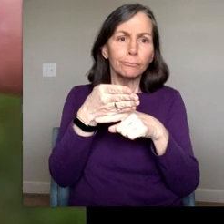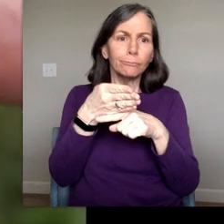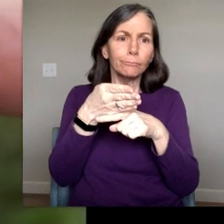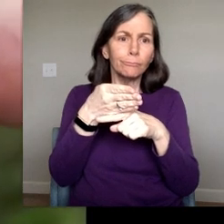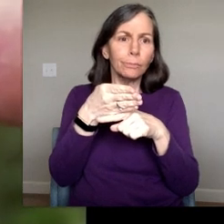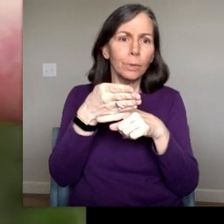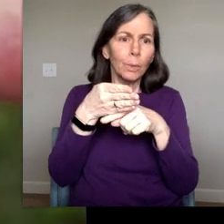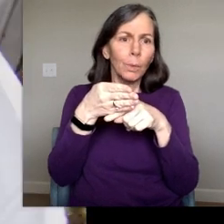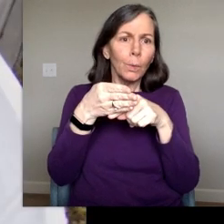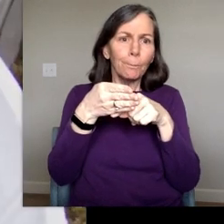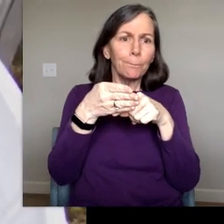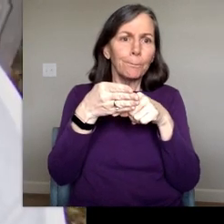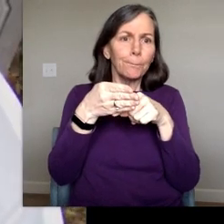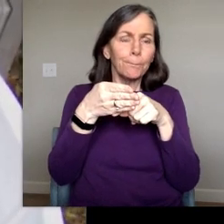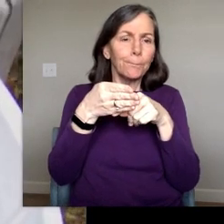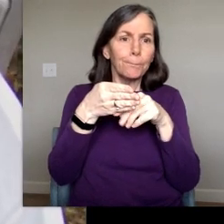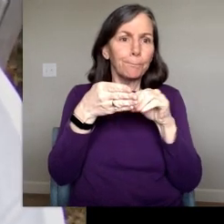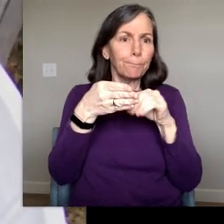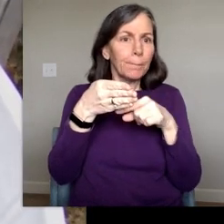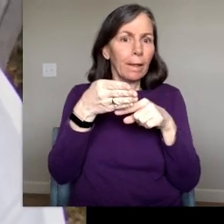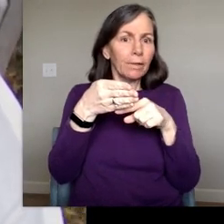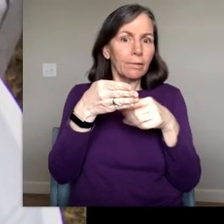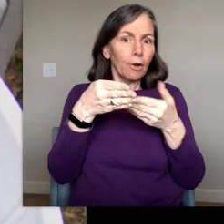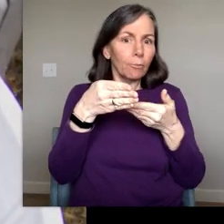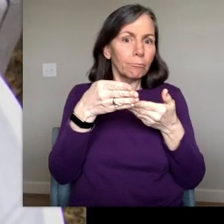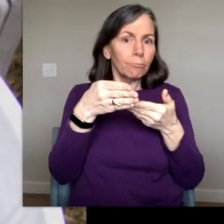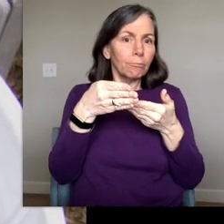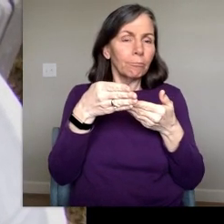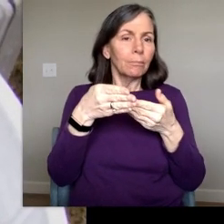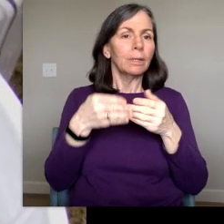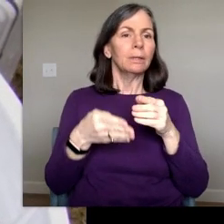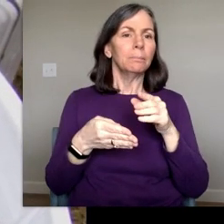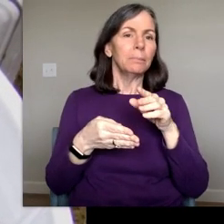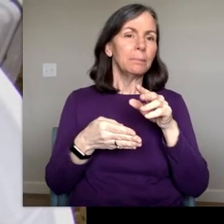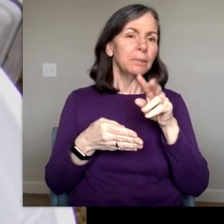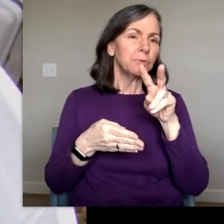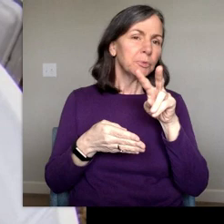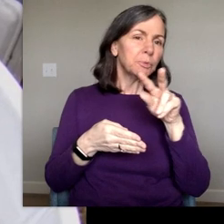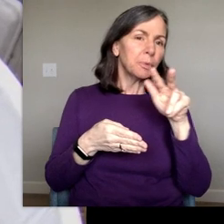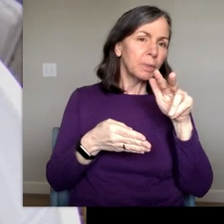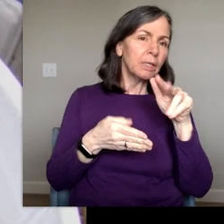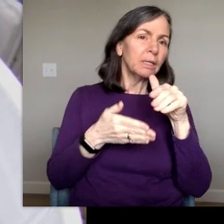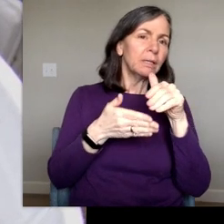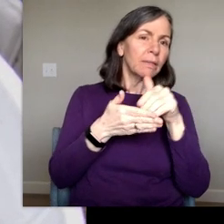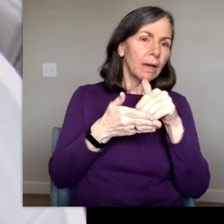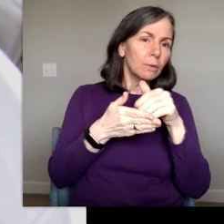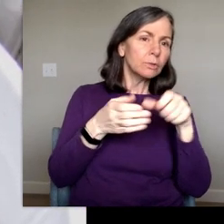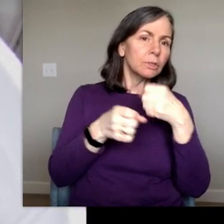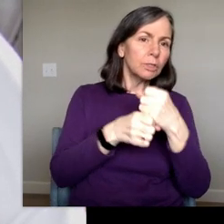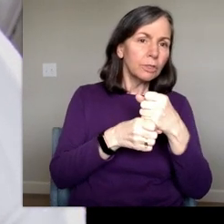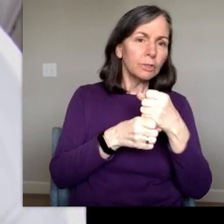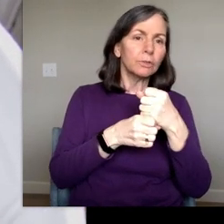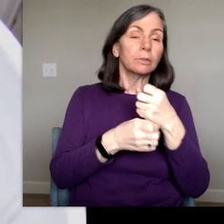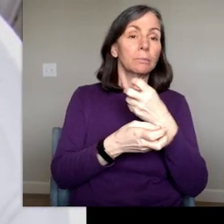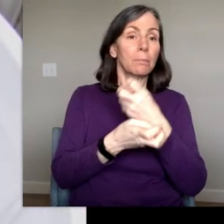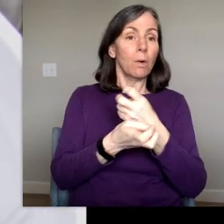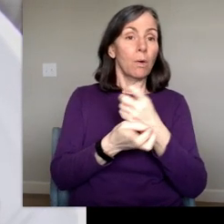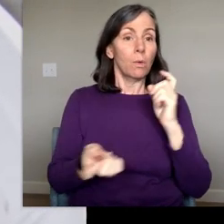In just a few thousand years, these fish underwent a dramatic skeletal change,